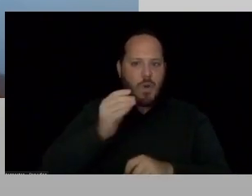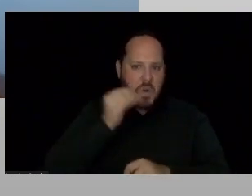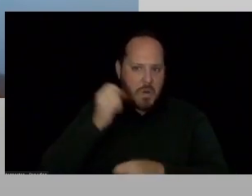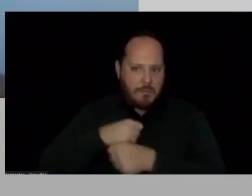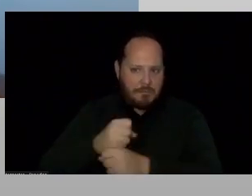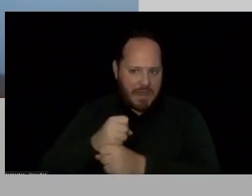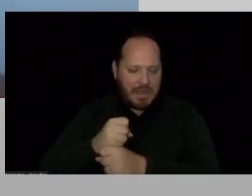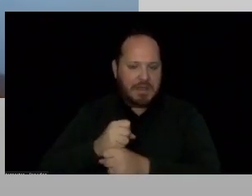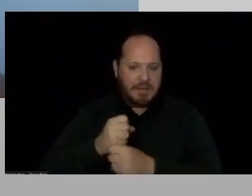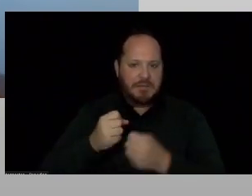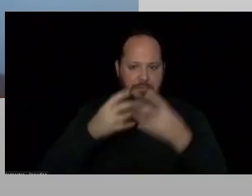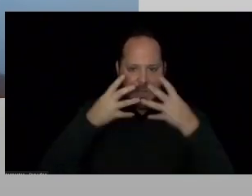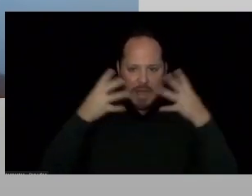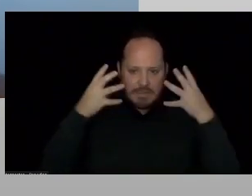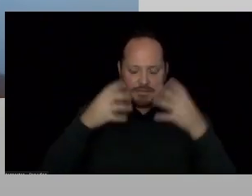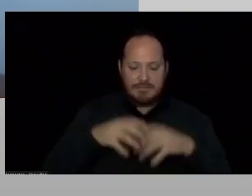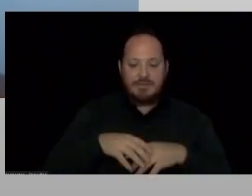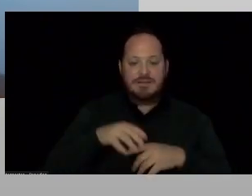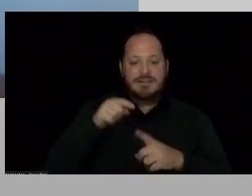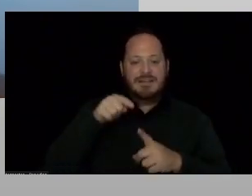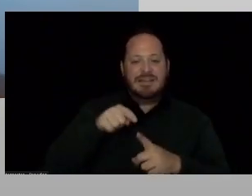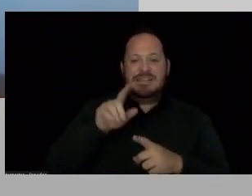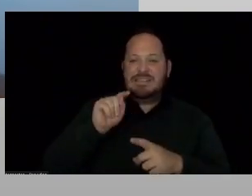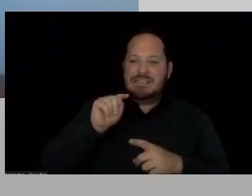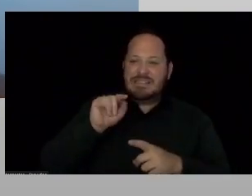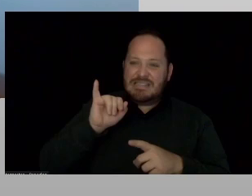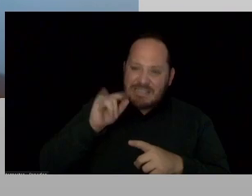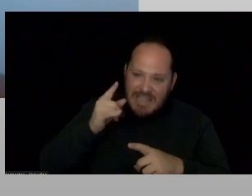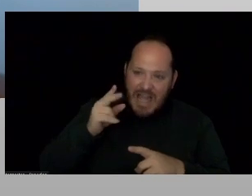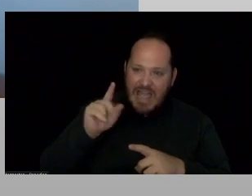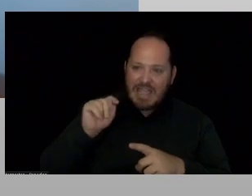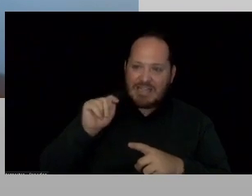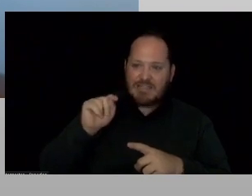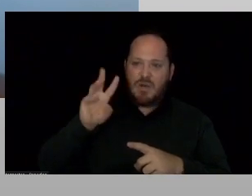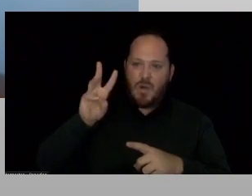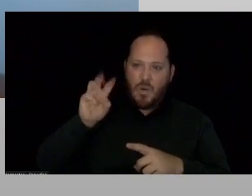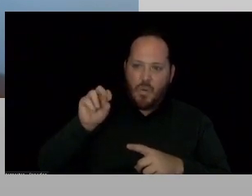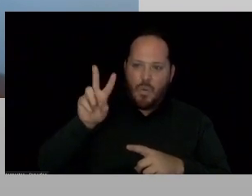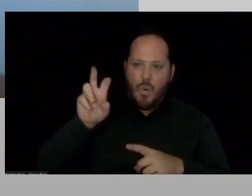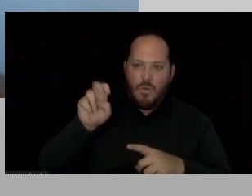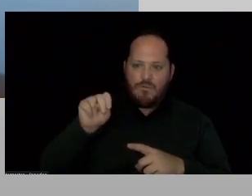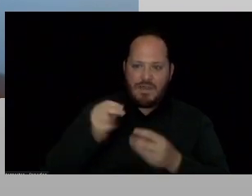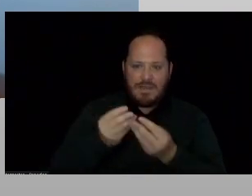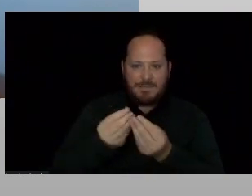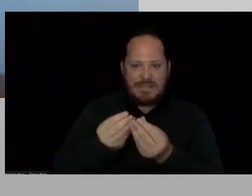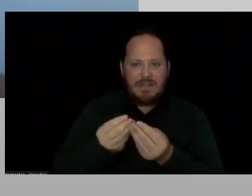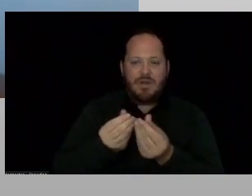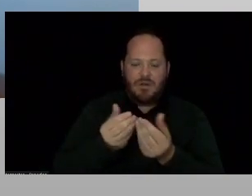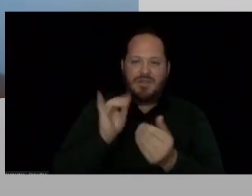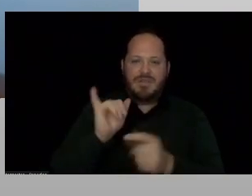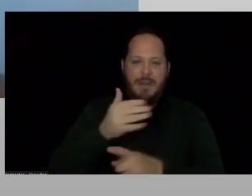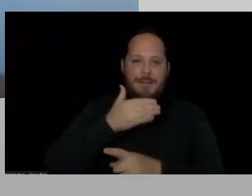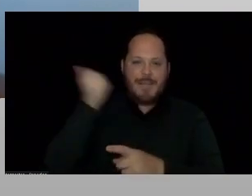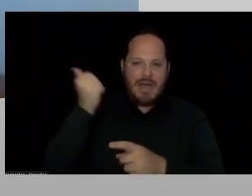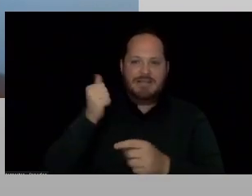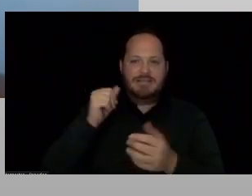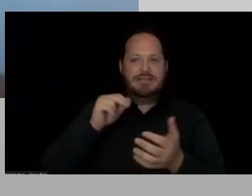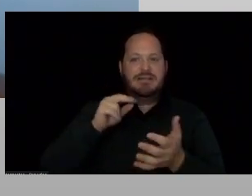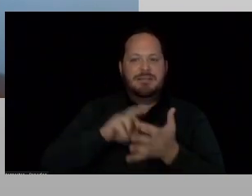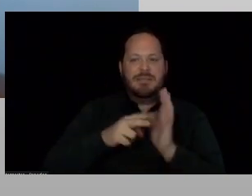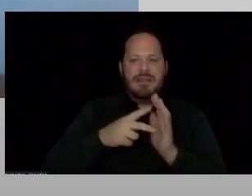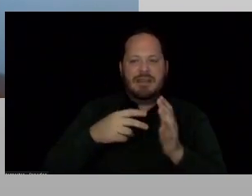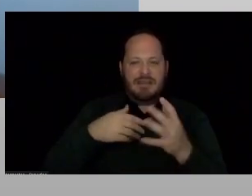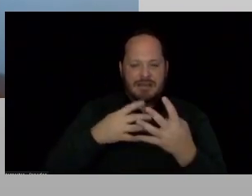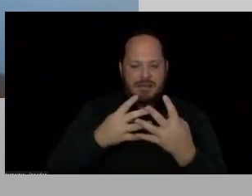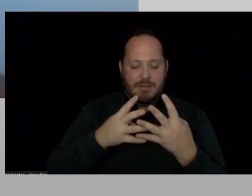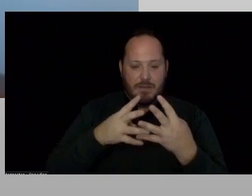woven materials are best for filtration. This has to do with creating a small pore size that's going to filter out the respiratory